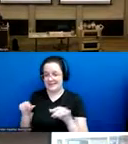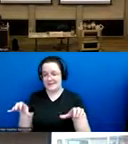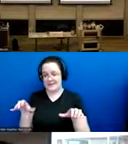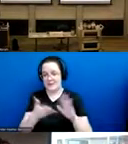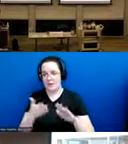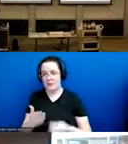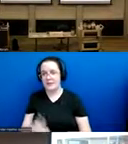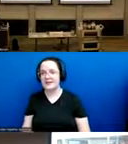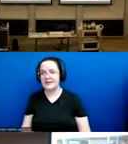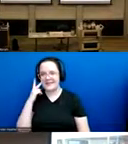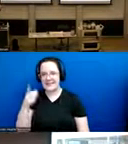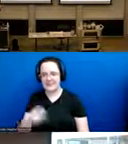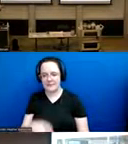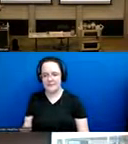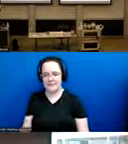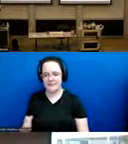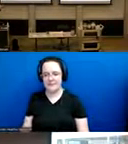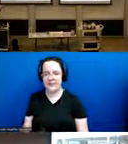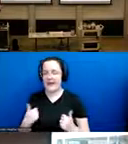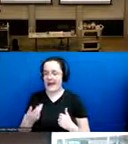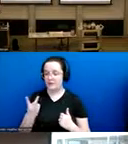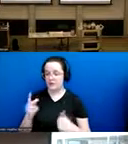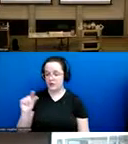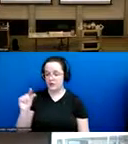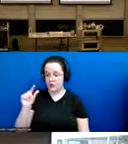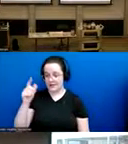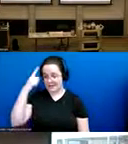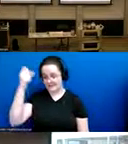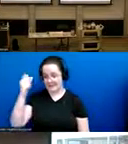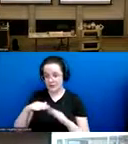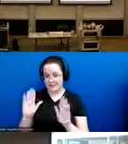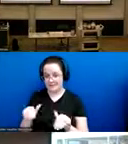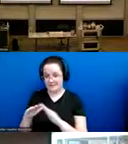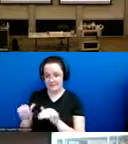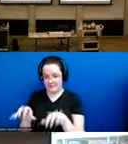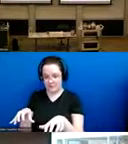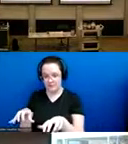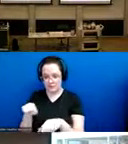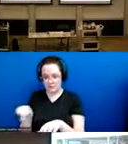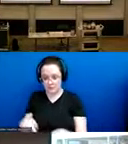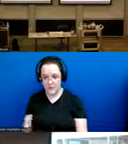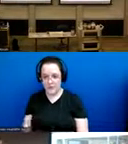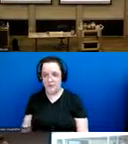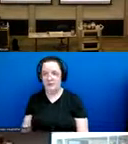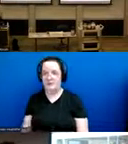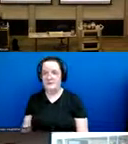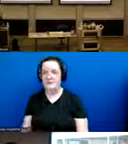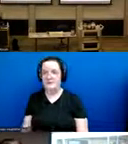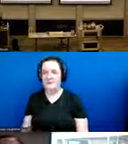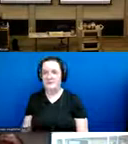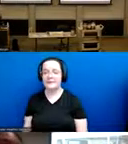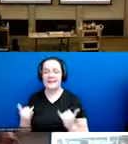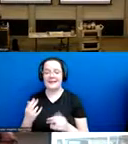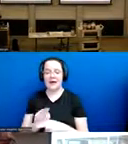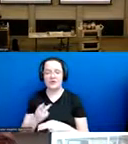here, right? So you have two of these quantum memory systems, and you would now use this local